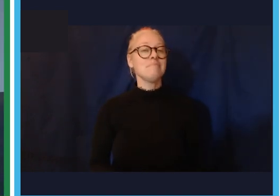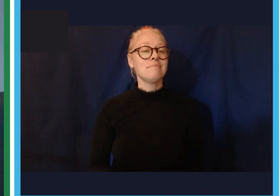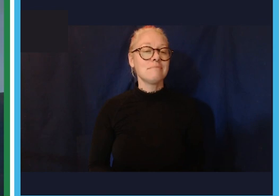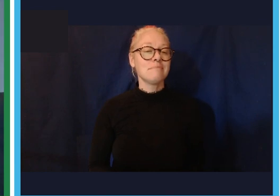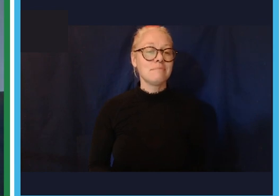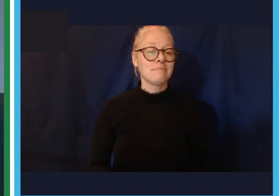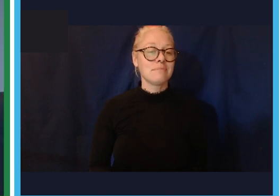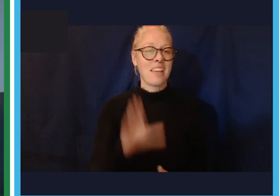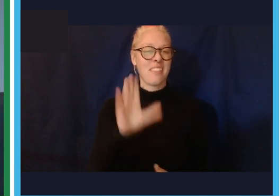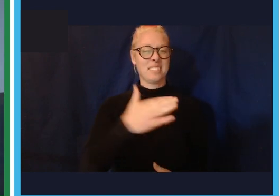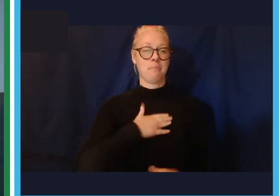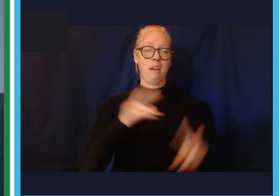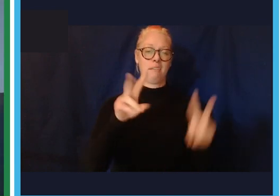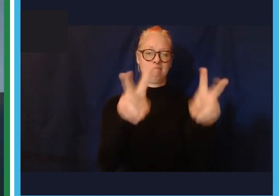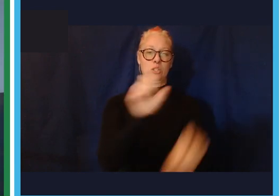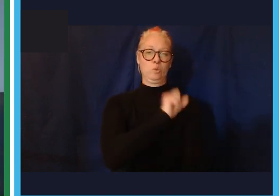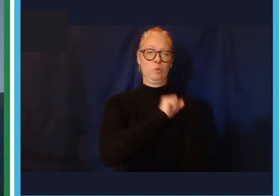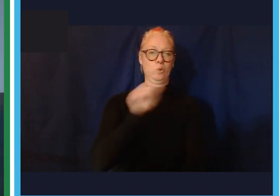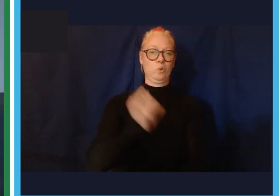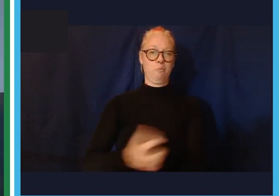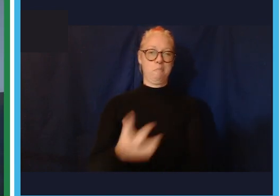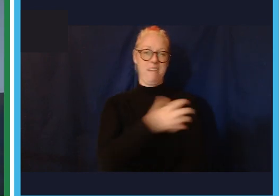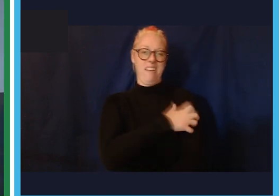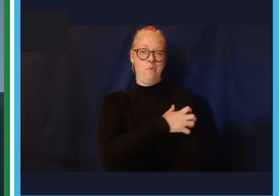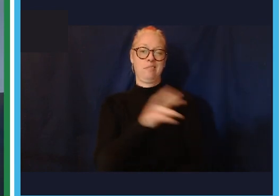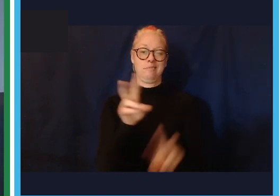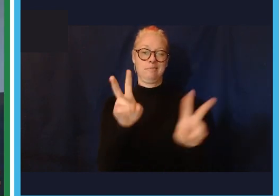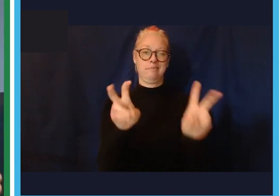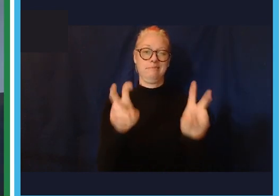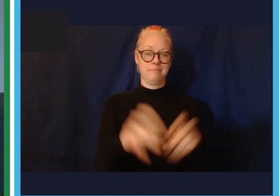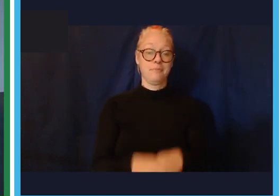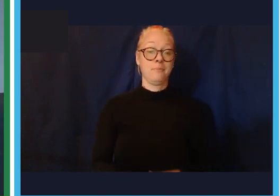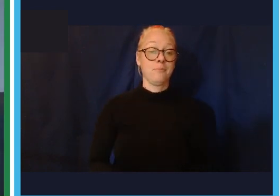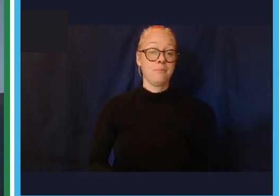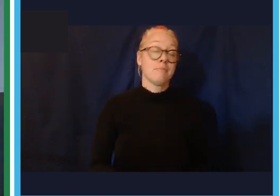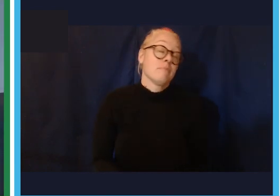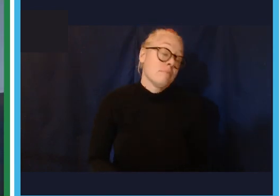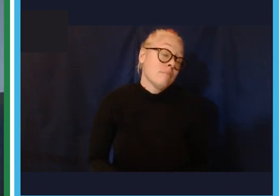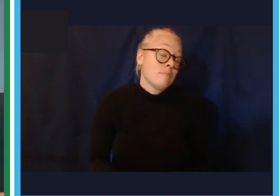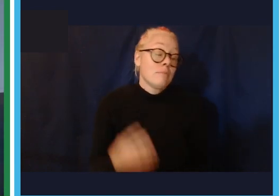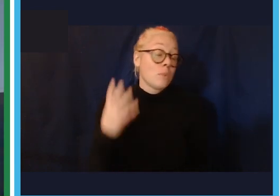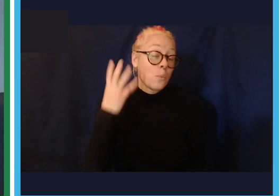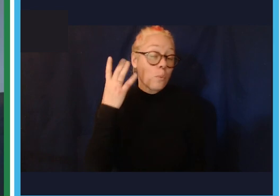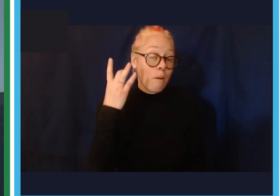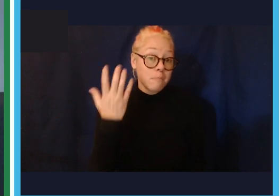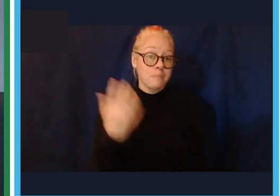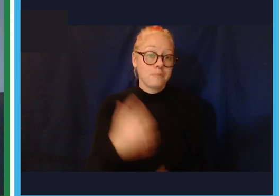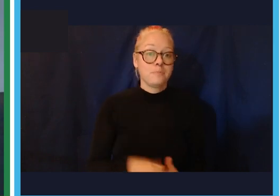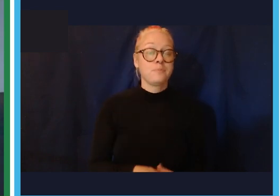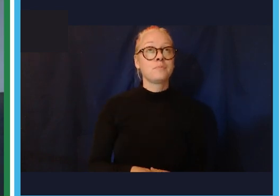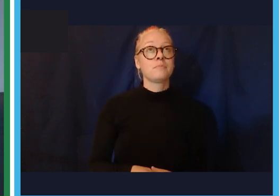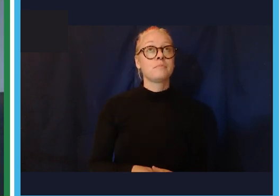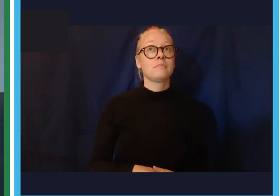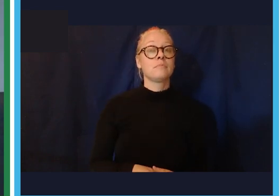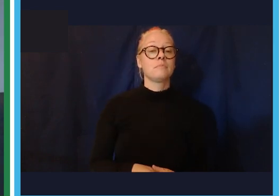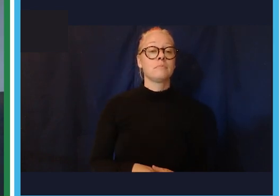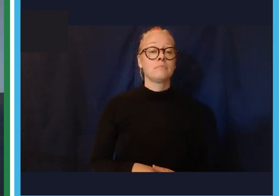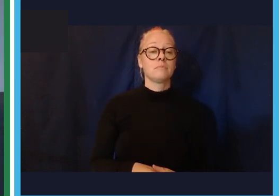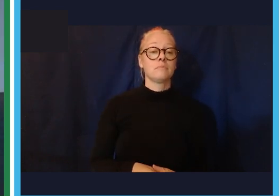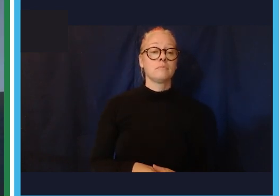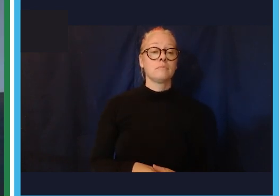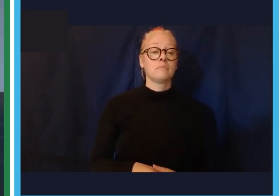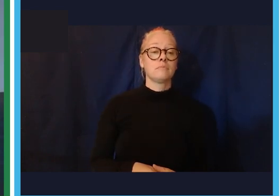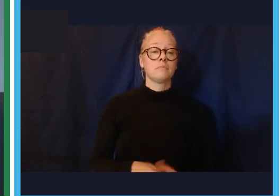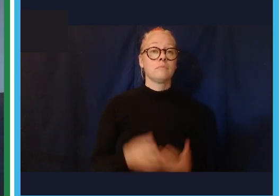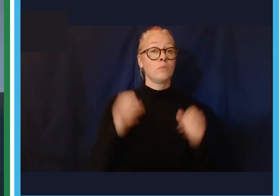out who's comfortable in their own skin and they are willing to lean into all of